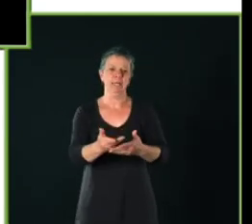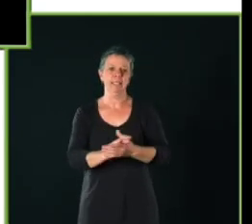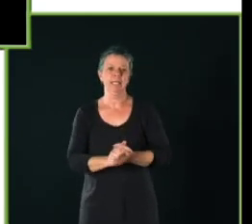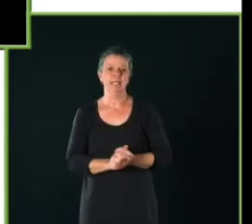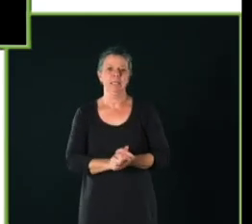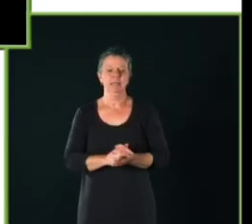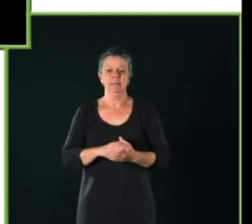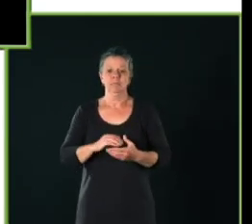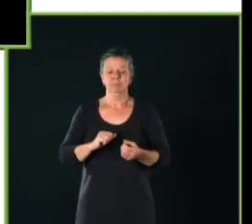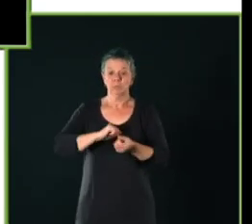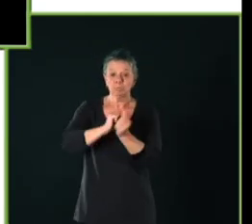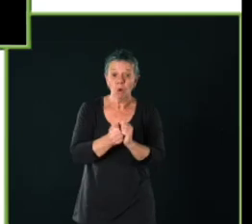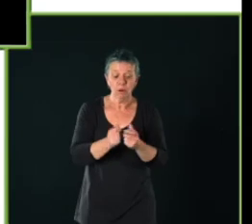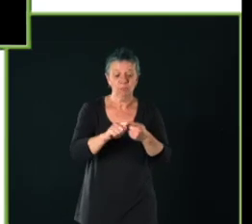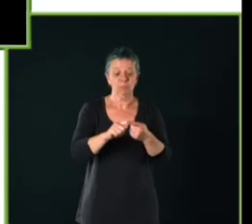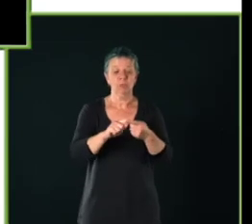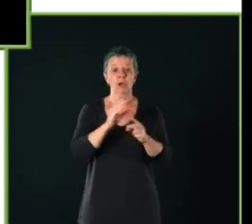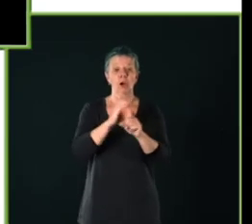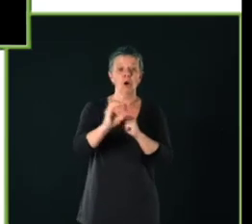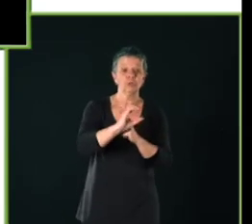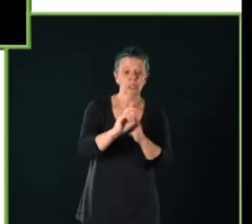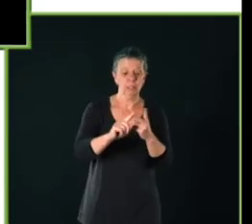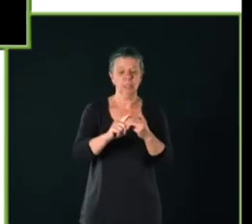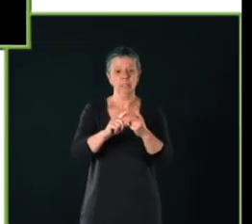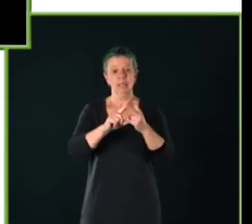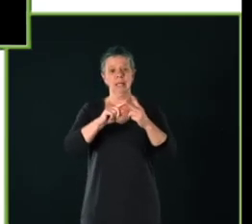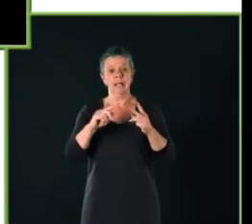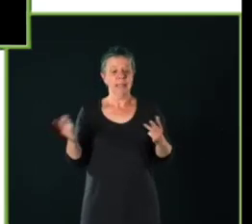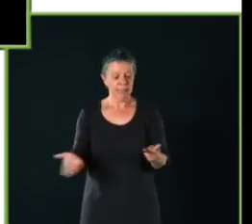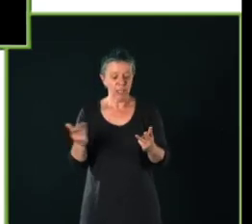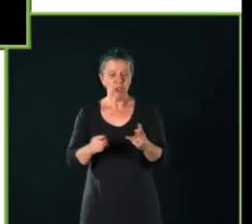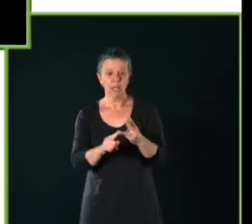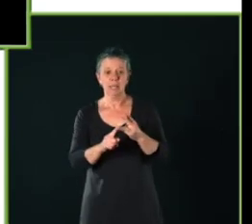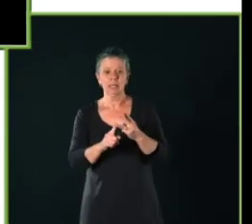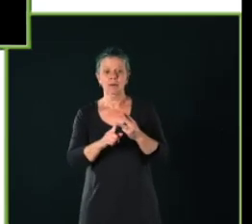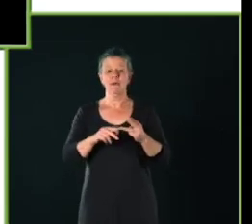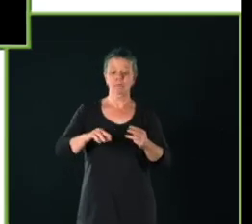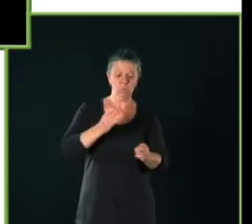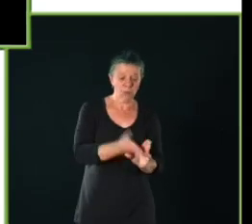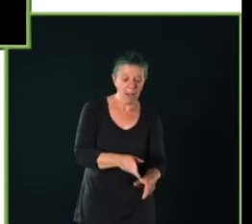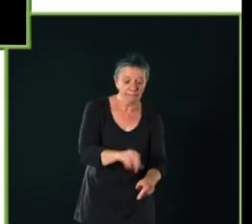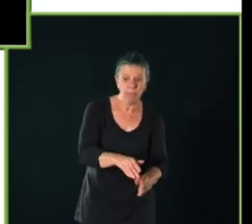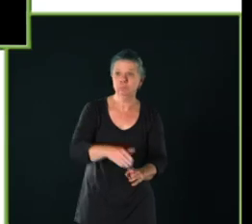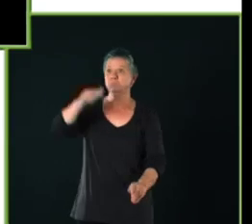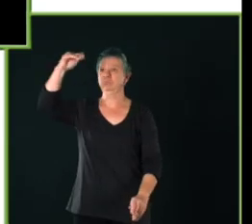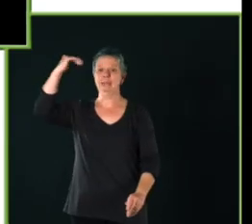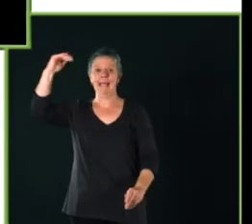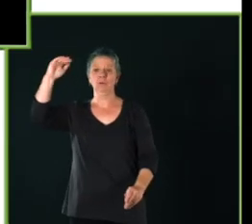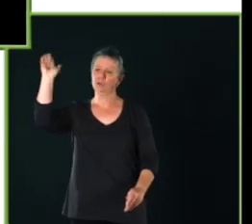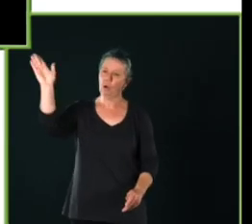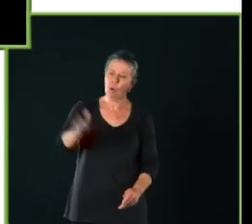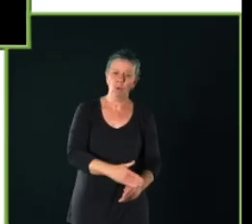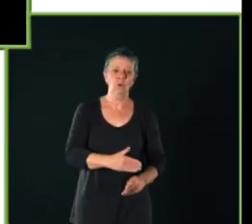only sport, but culture and leisure in every form for young and old, so that they can all enjoy